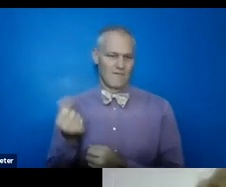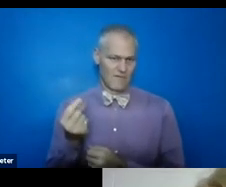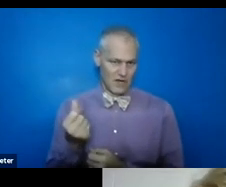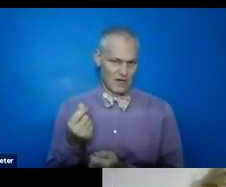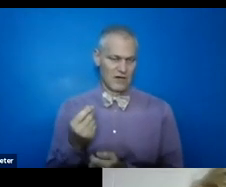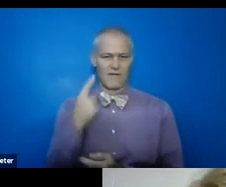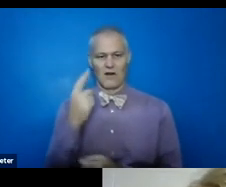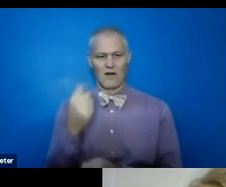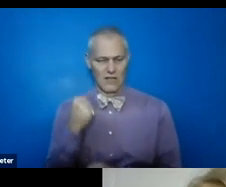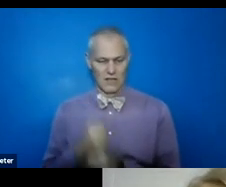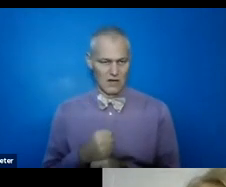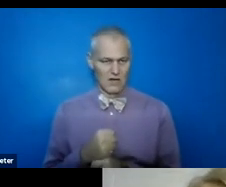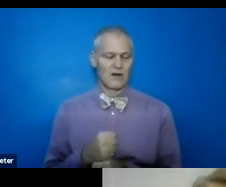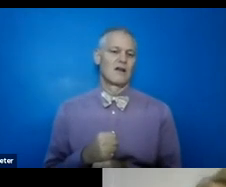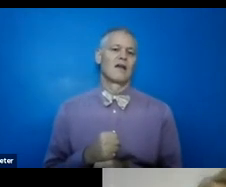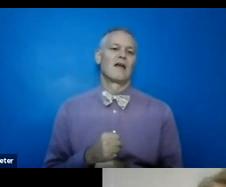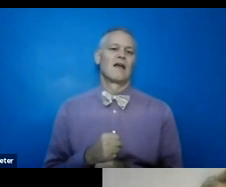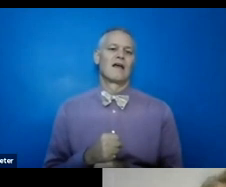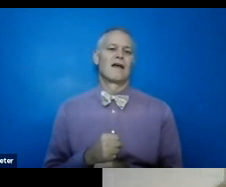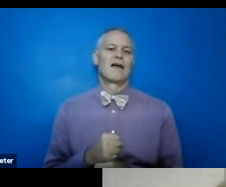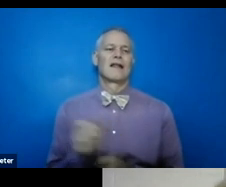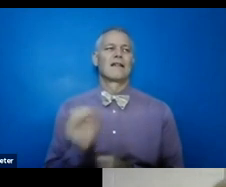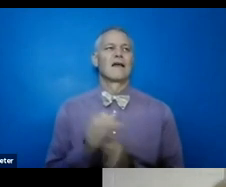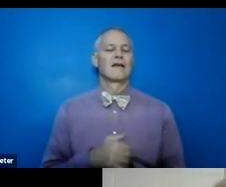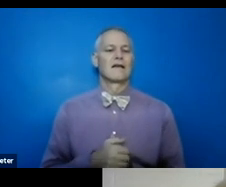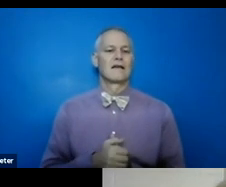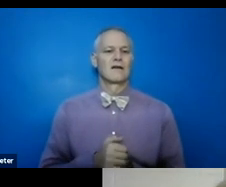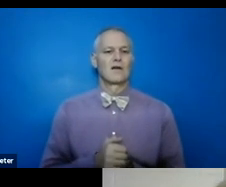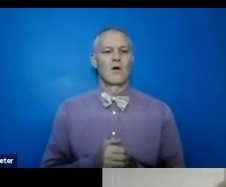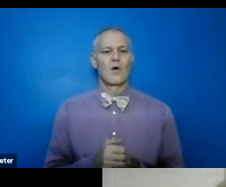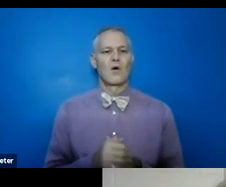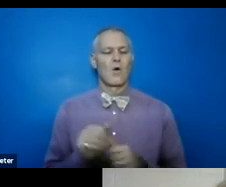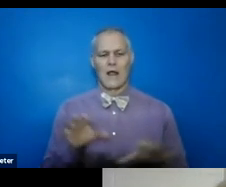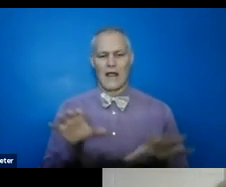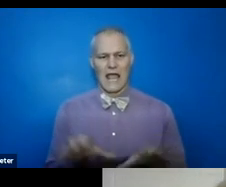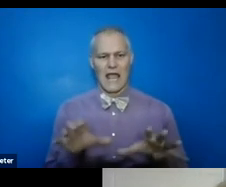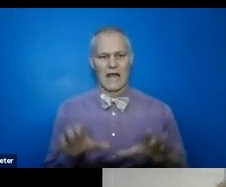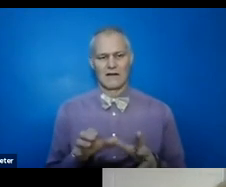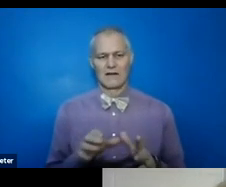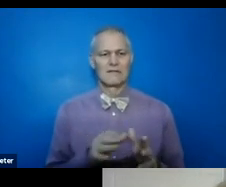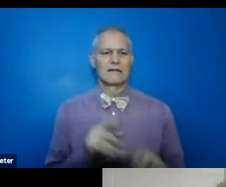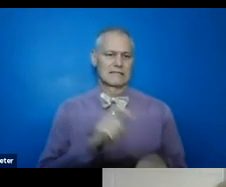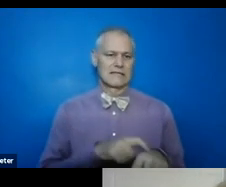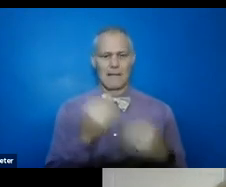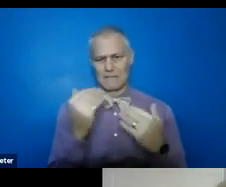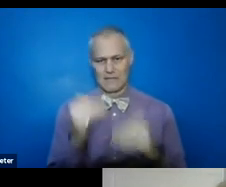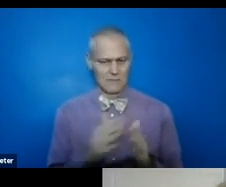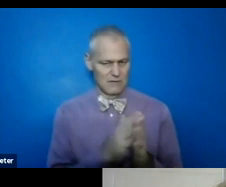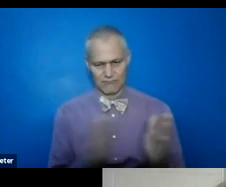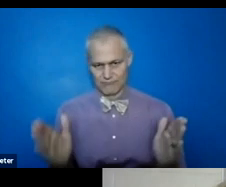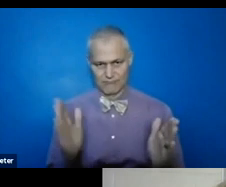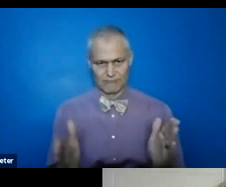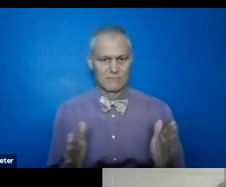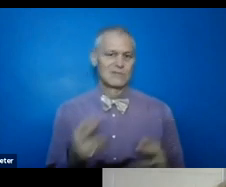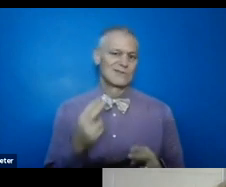a year-long thing, and it's just like or these activities are only ever time limited, brief, too